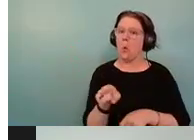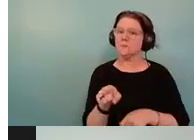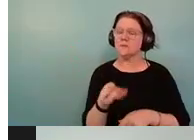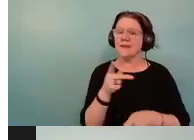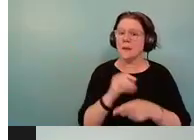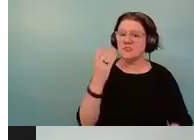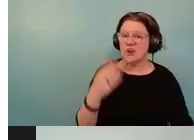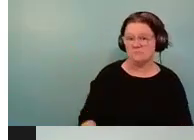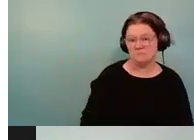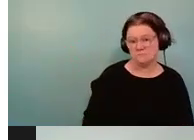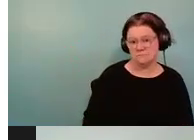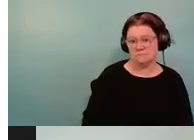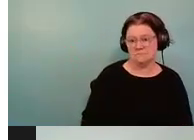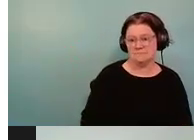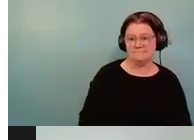job.